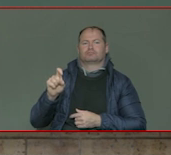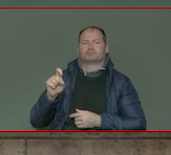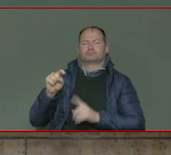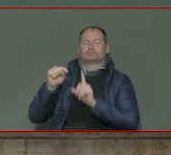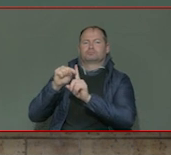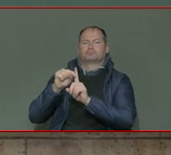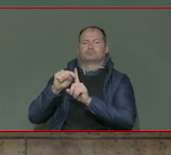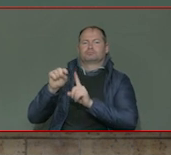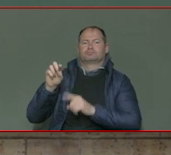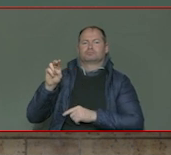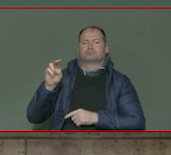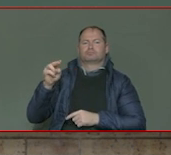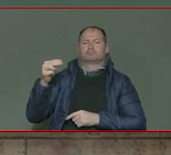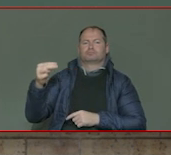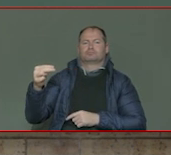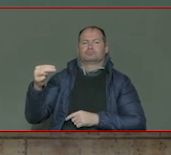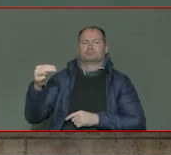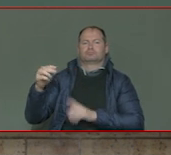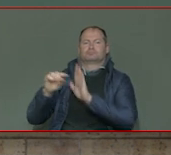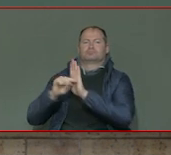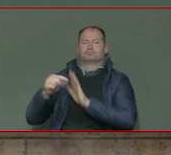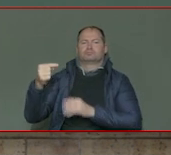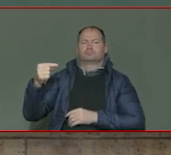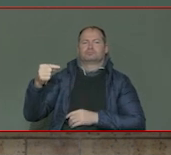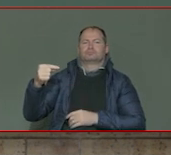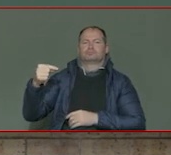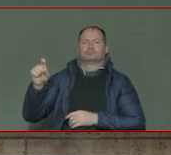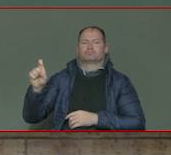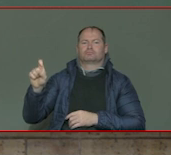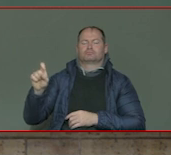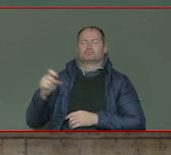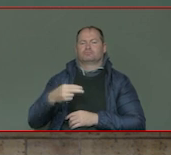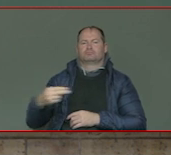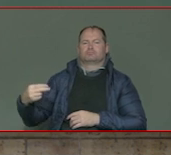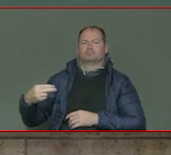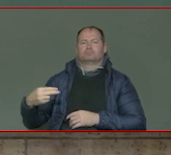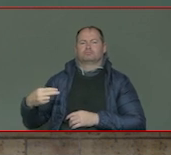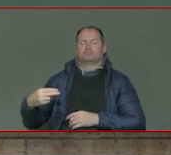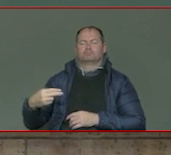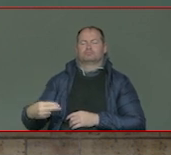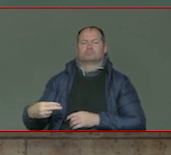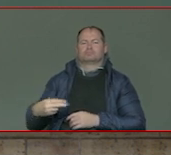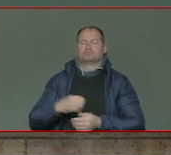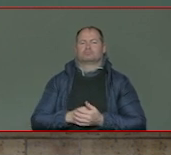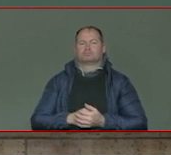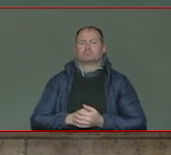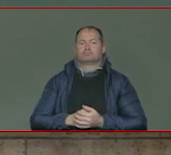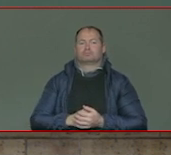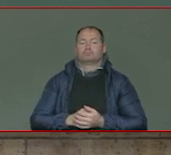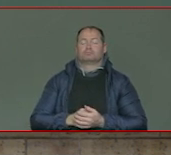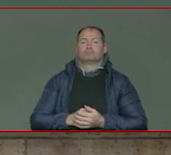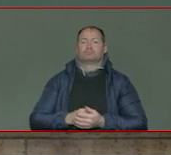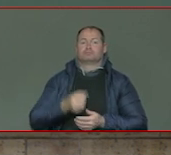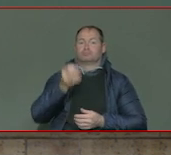plus h minus the g of x over h. Does it make sense? Now, people, if this was the f